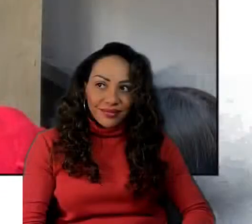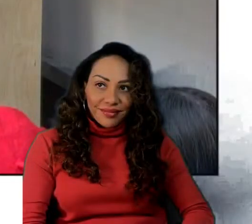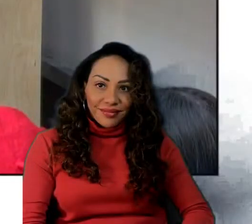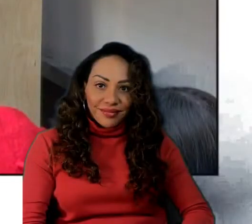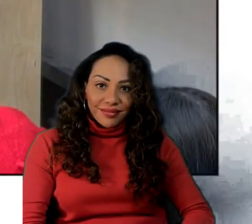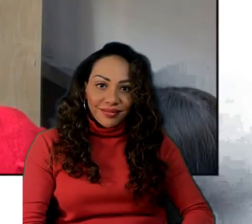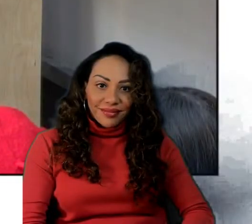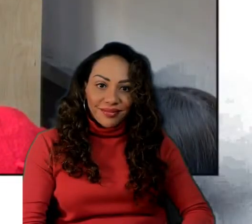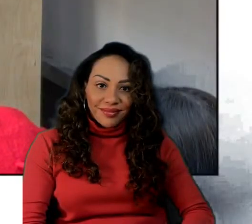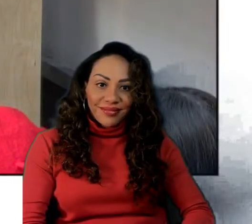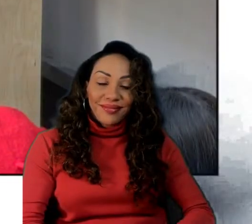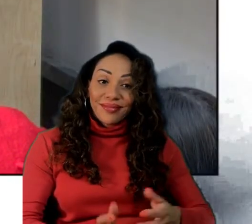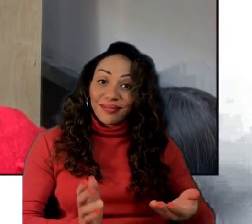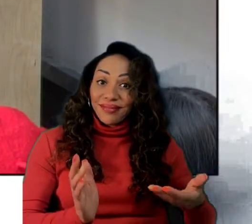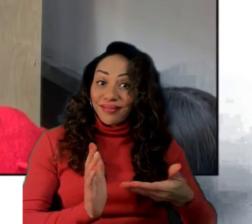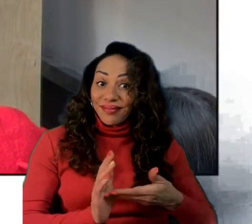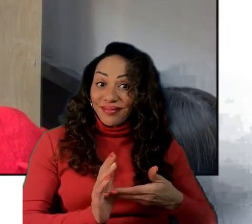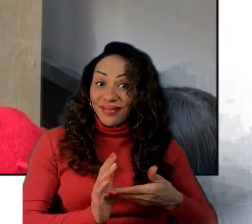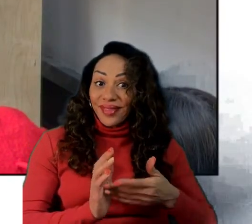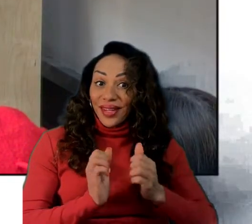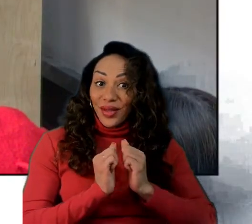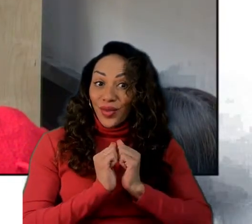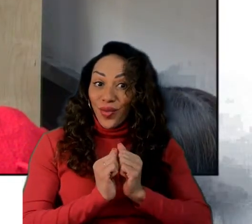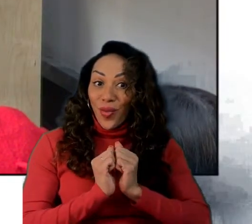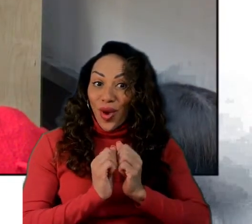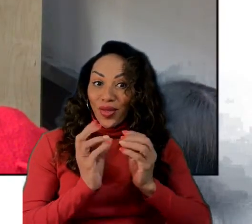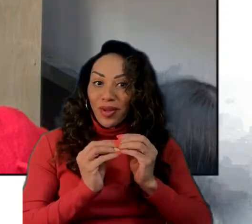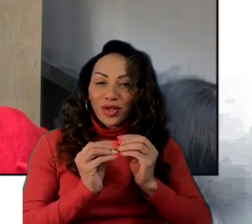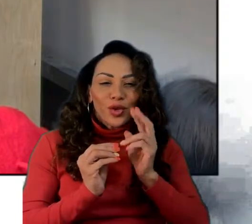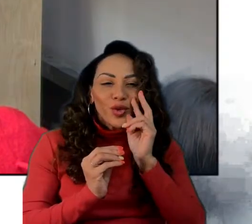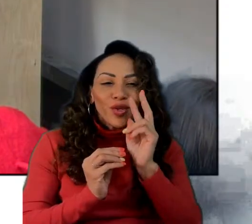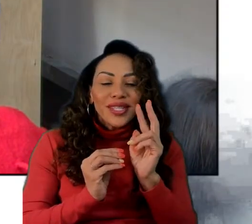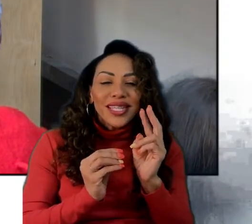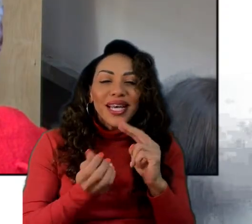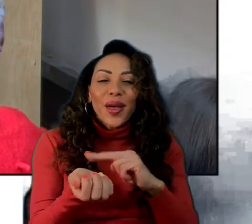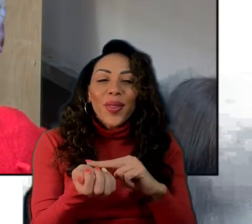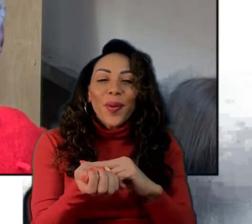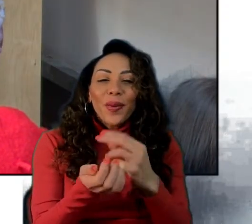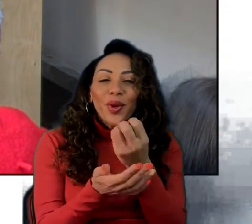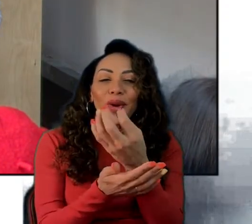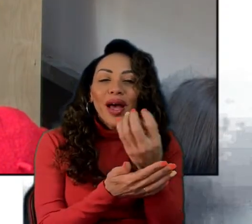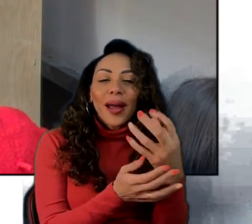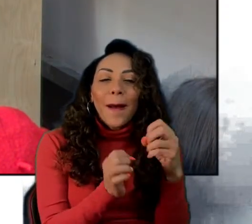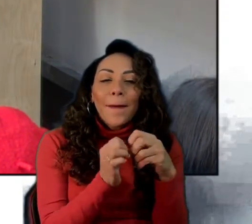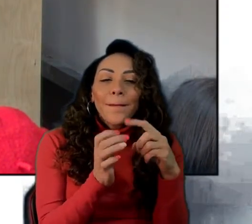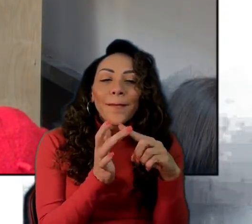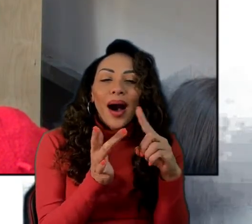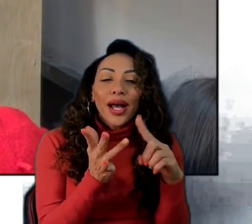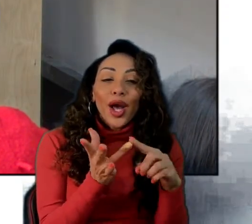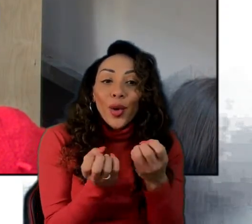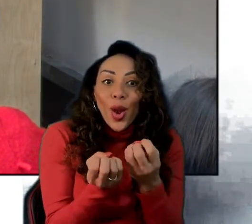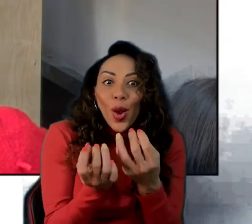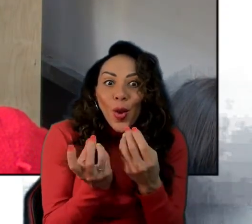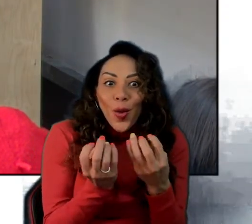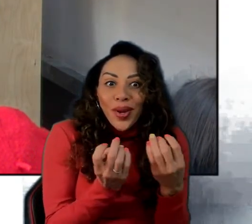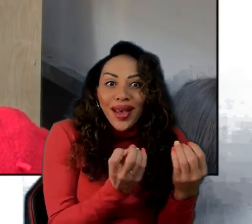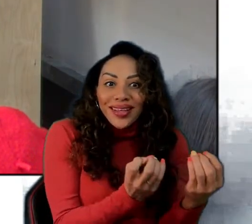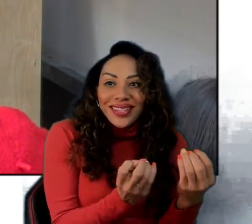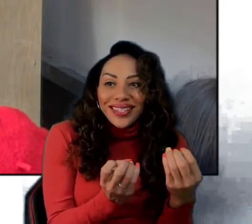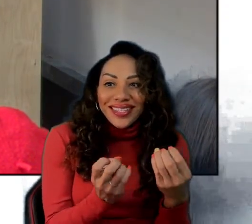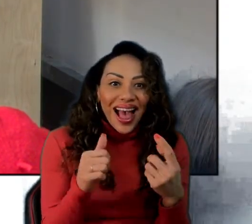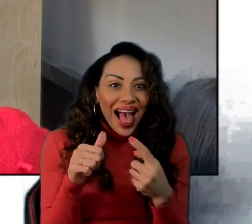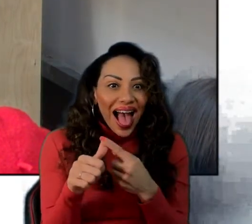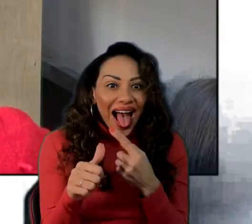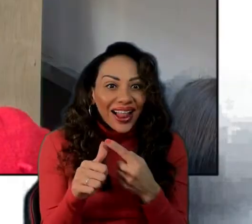And it's worth mentioning, so all the blue light you saw in there, that's the bioluminescent algae glowing, and there's like a breath interface where